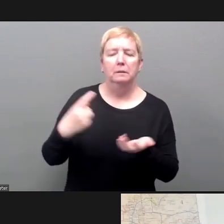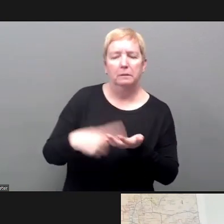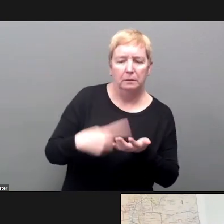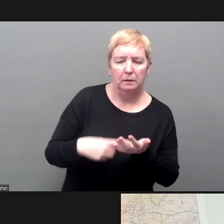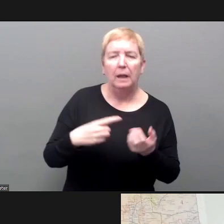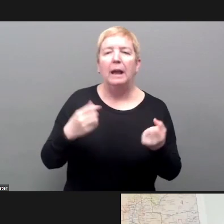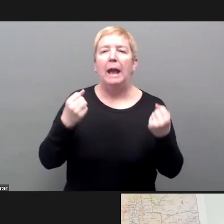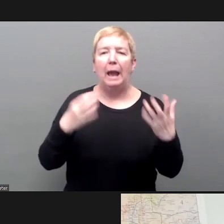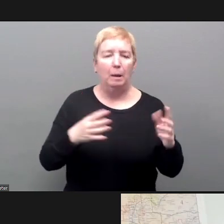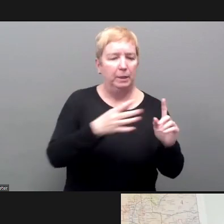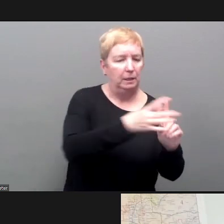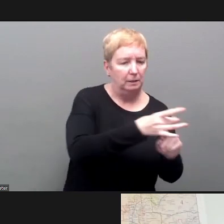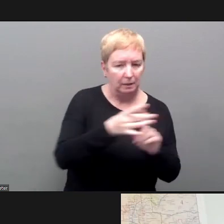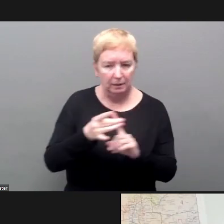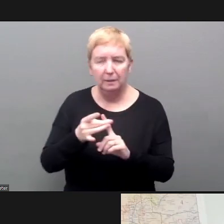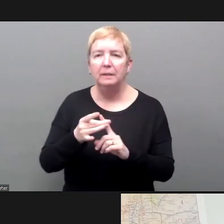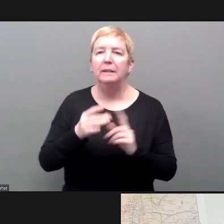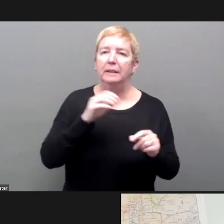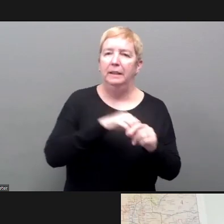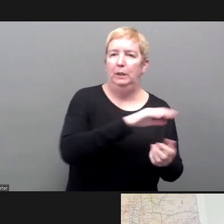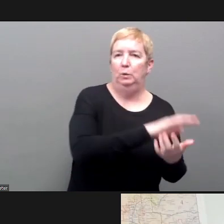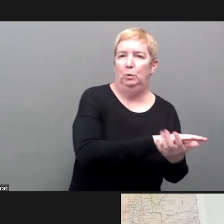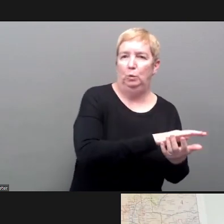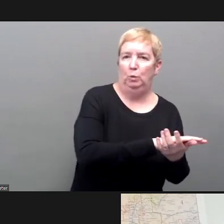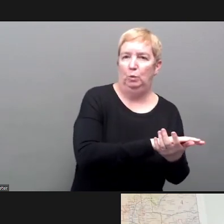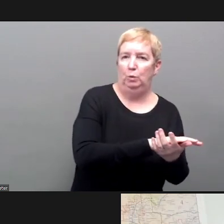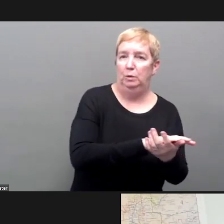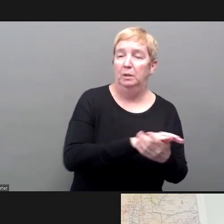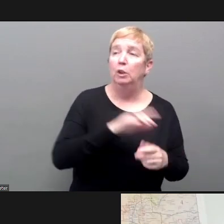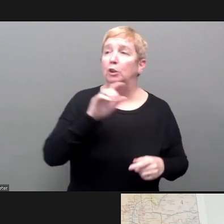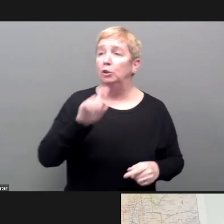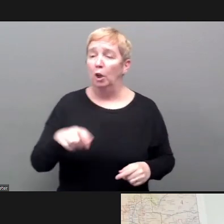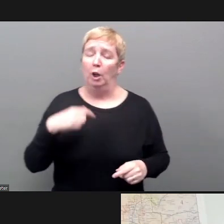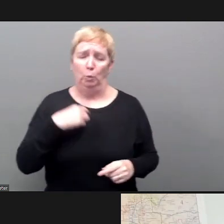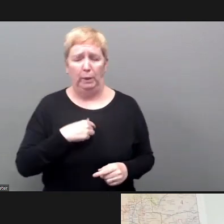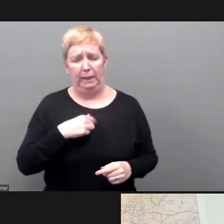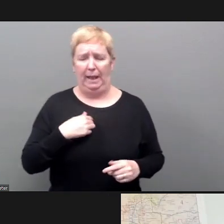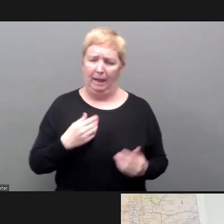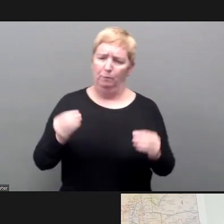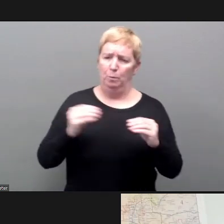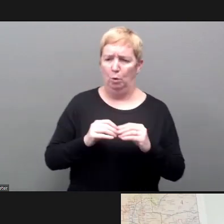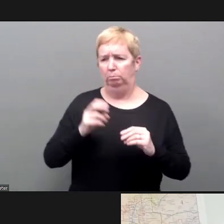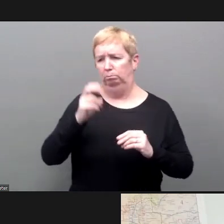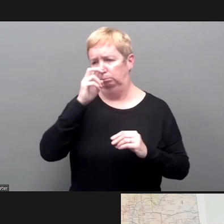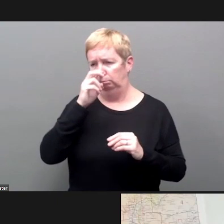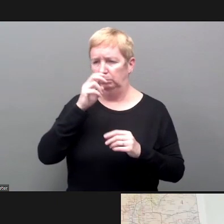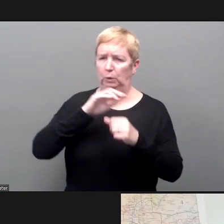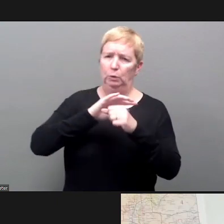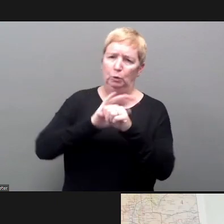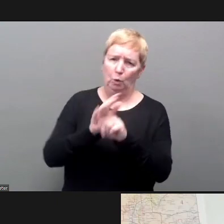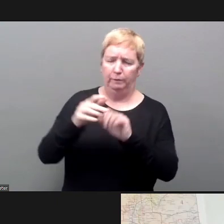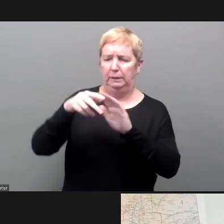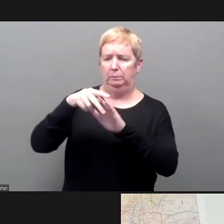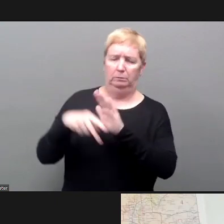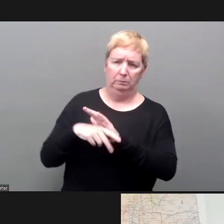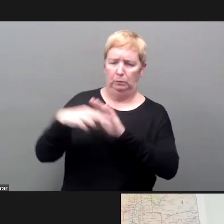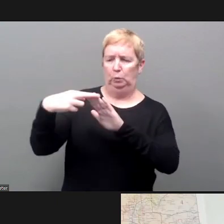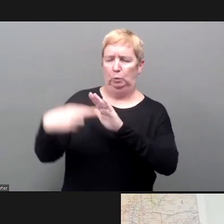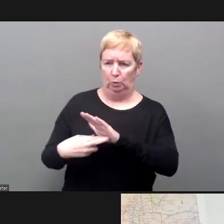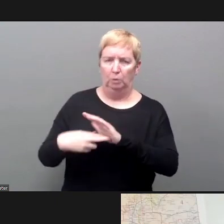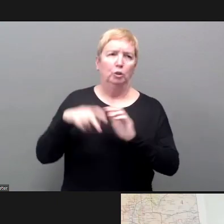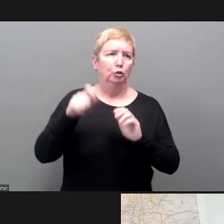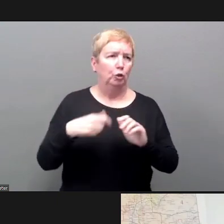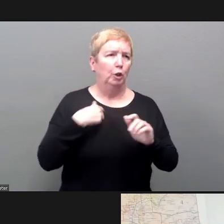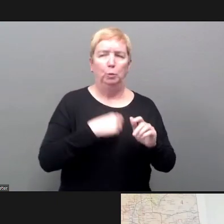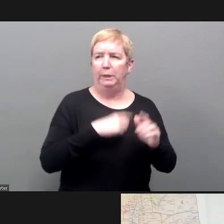to determine even things like, should we do enhanced COVID protocols or should we do virtual learning for